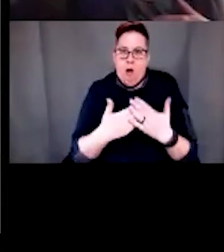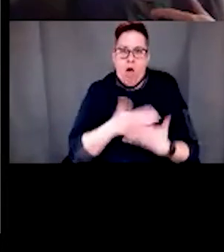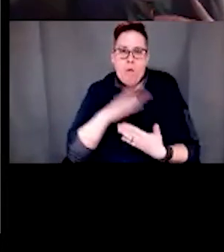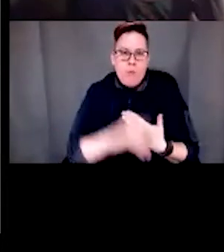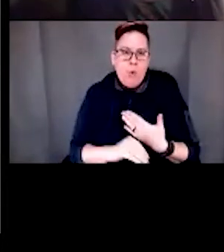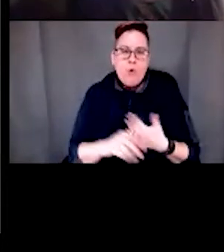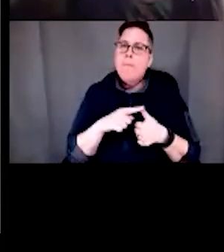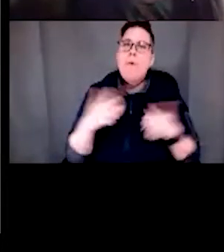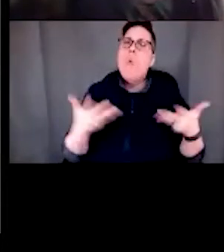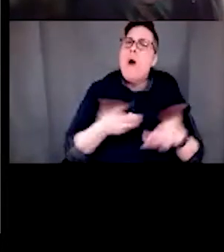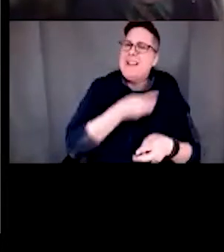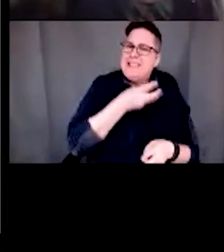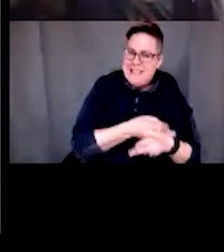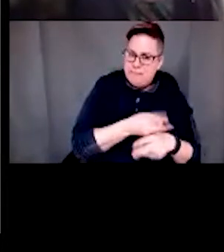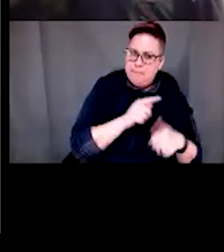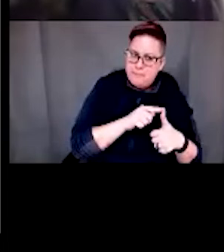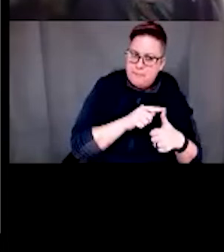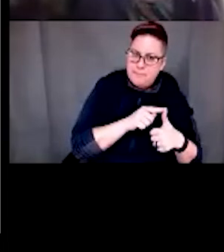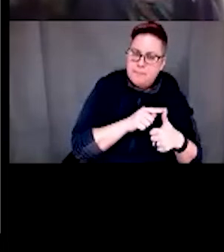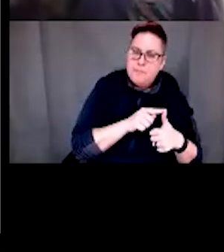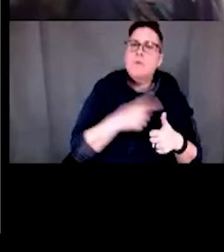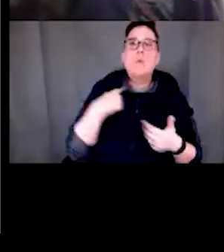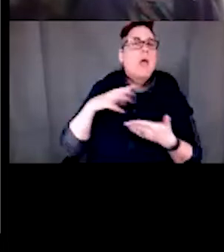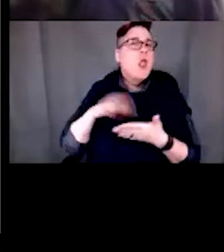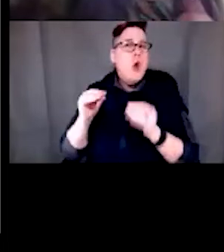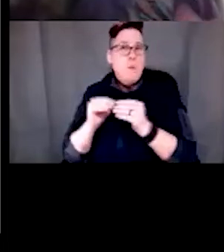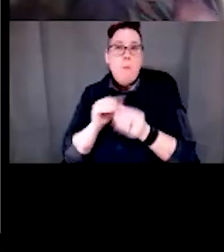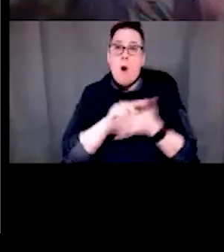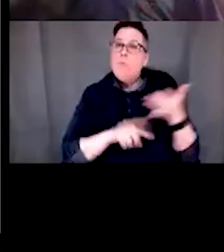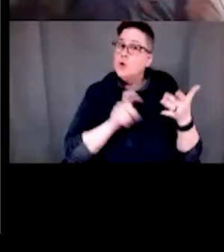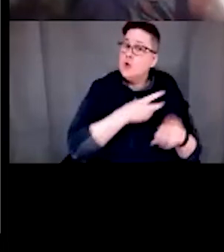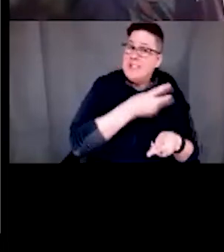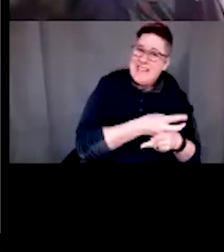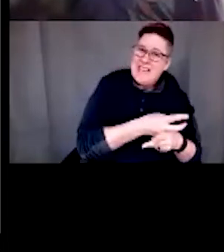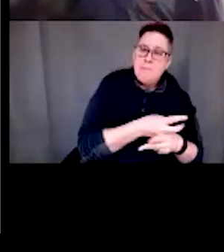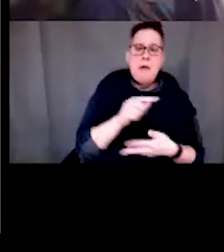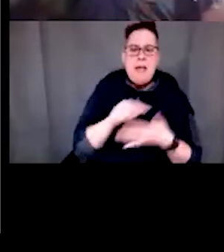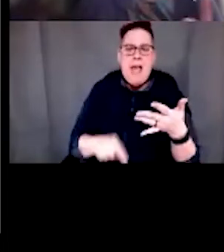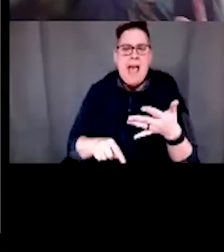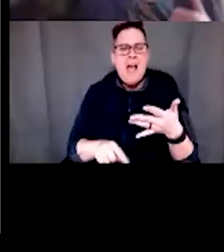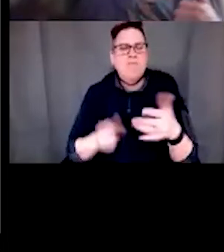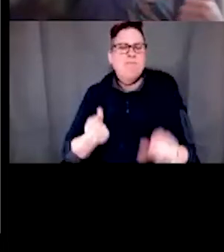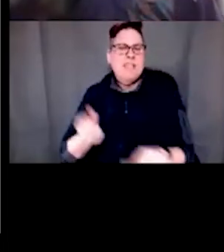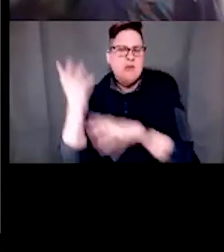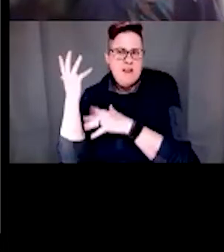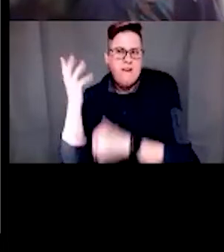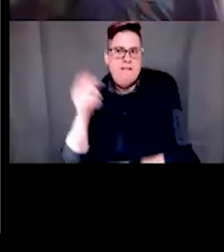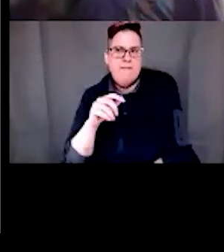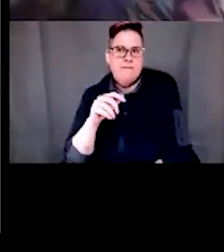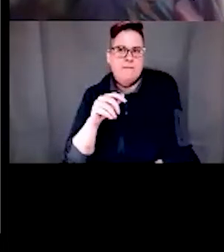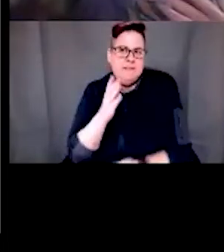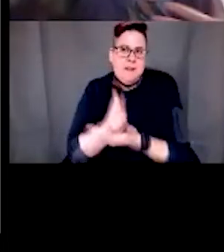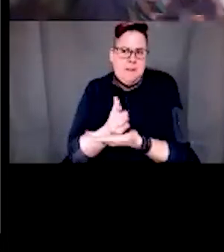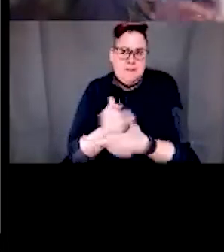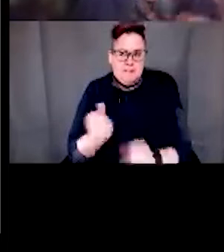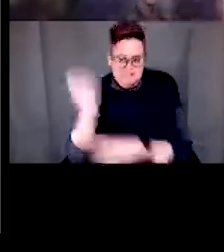should we hold on to as we learn more and more? What should we get rid of, eliminate, and have to unlearn?